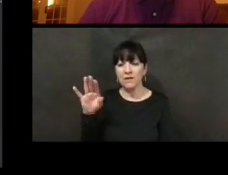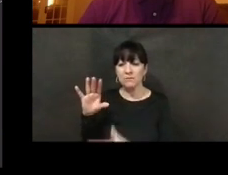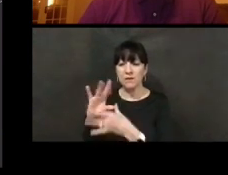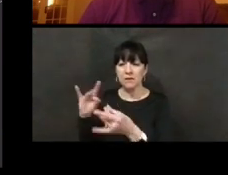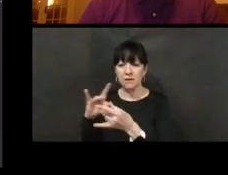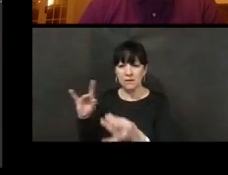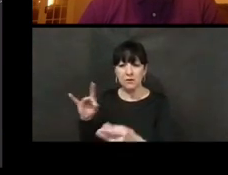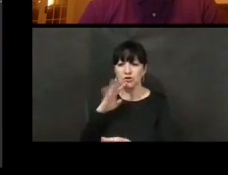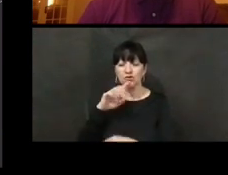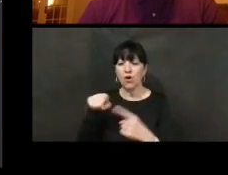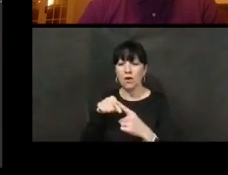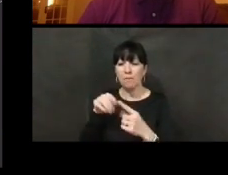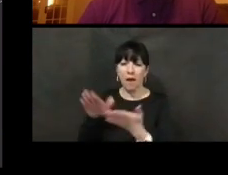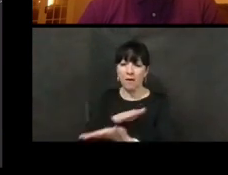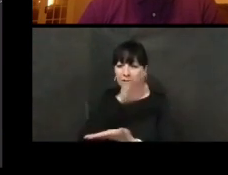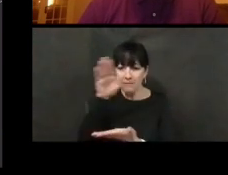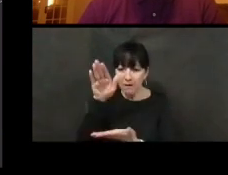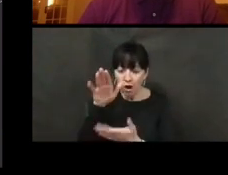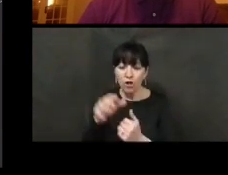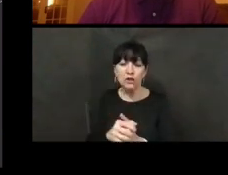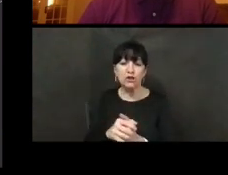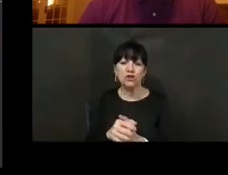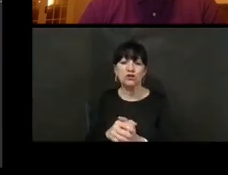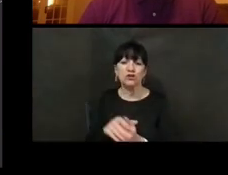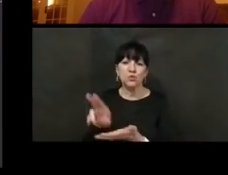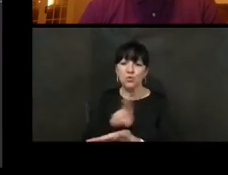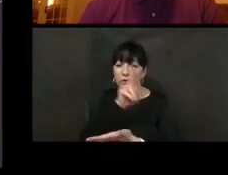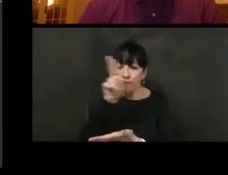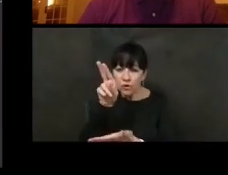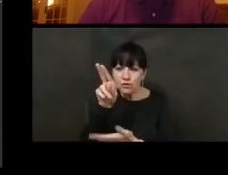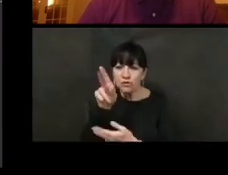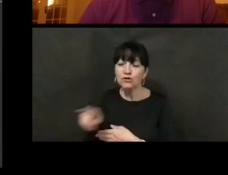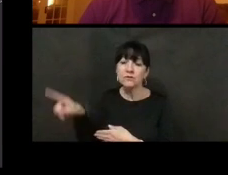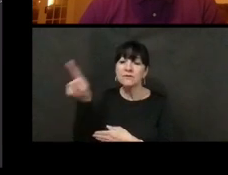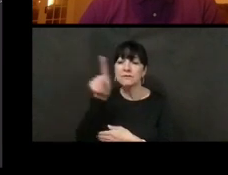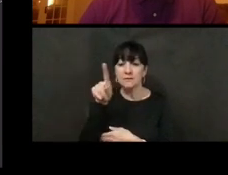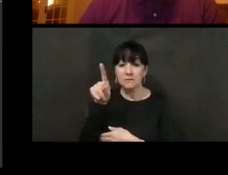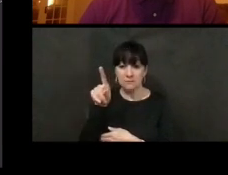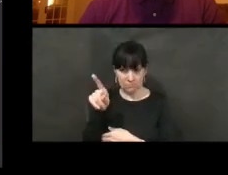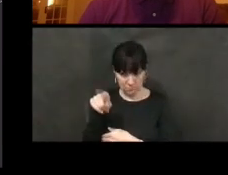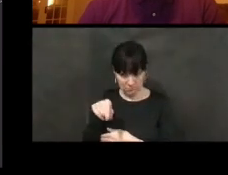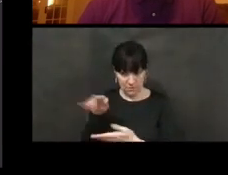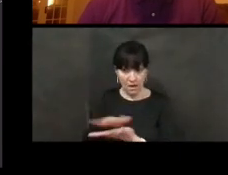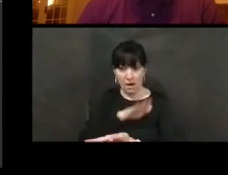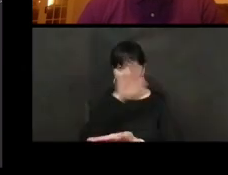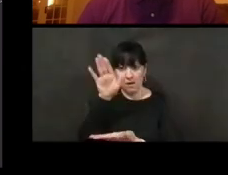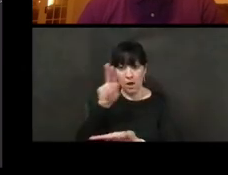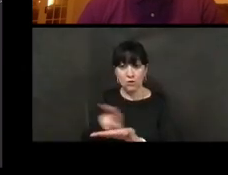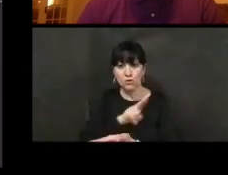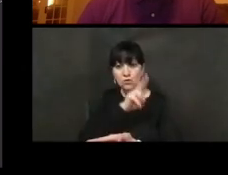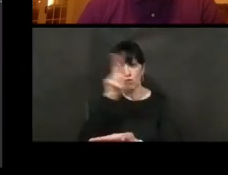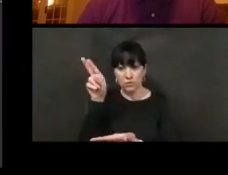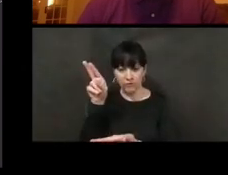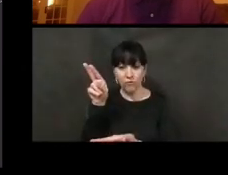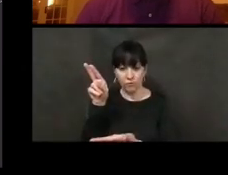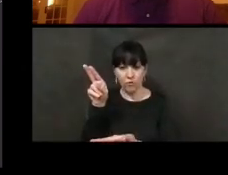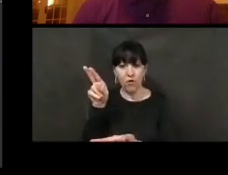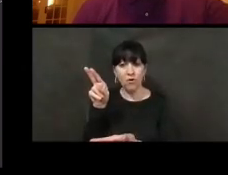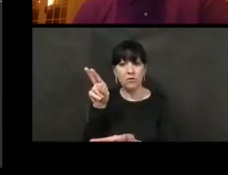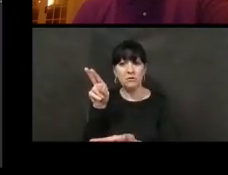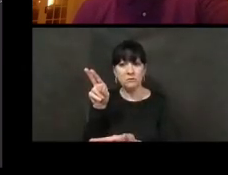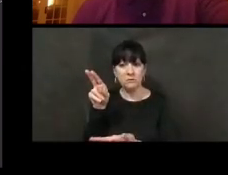and universities. We've gotten this question from others as well. Kristen asks, will colleges and universities be able to offer in-person classes